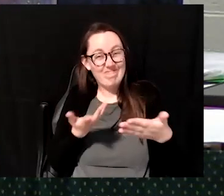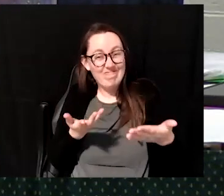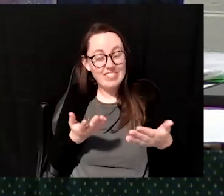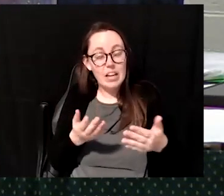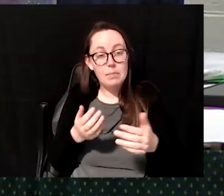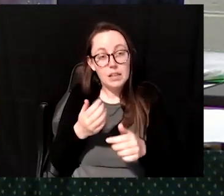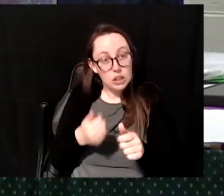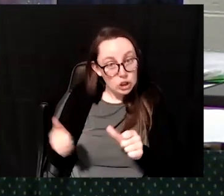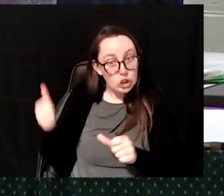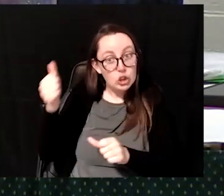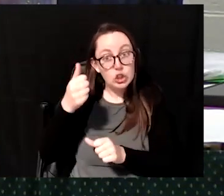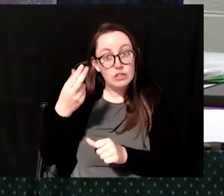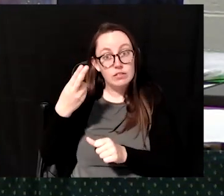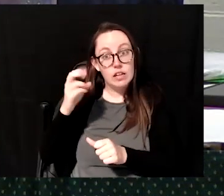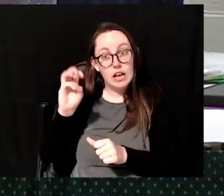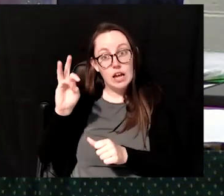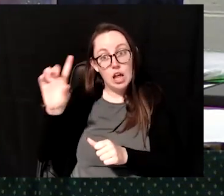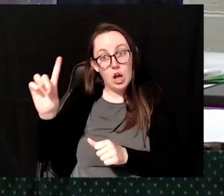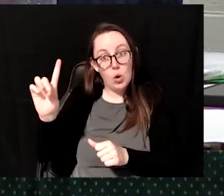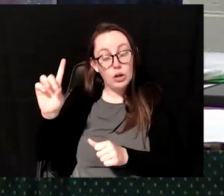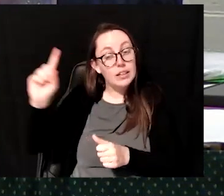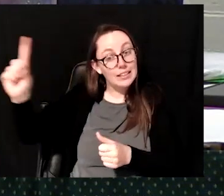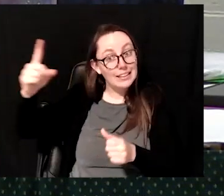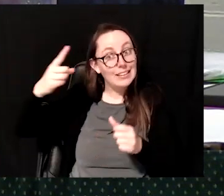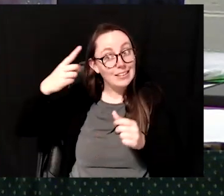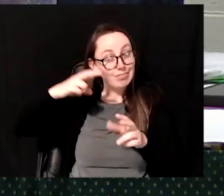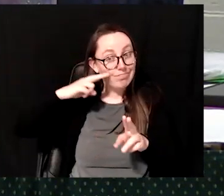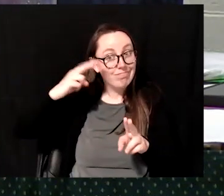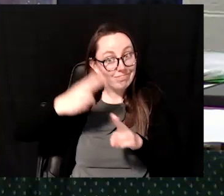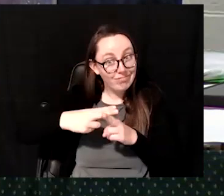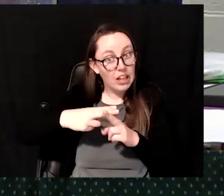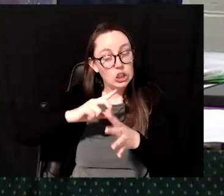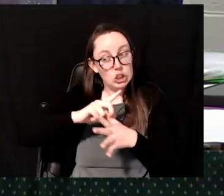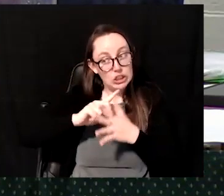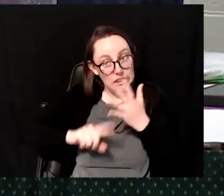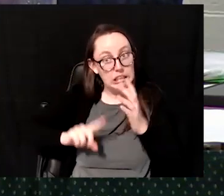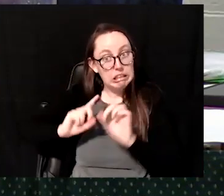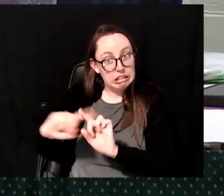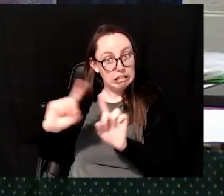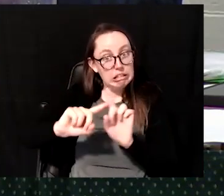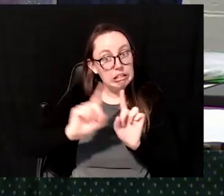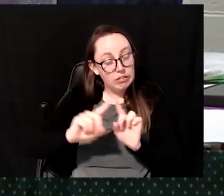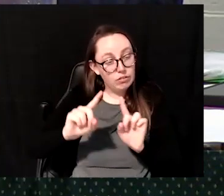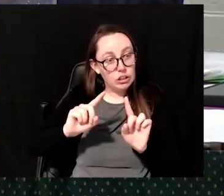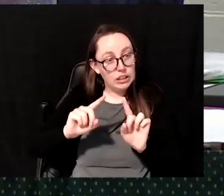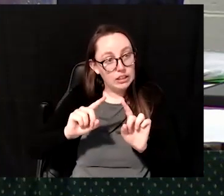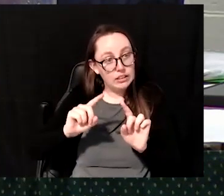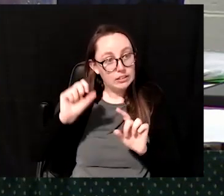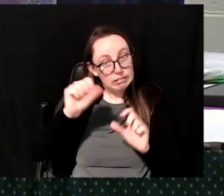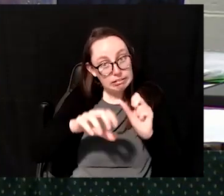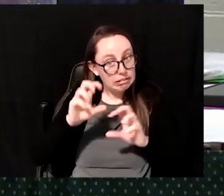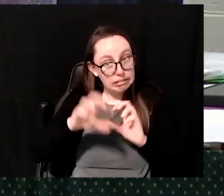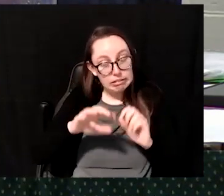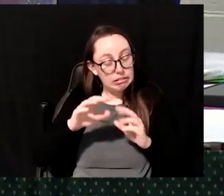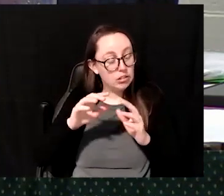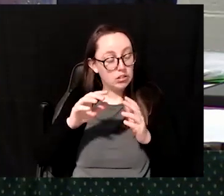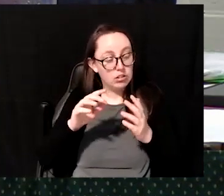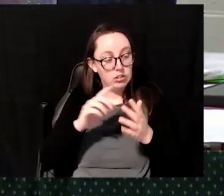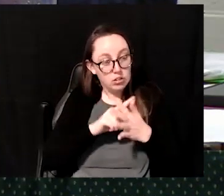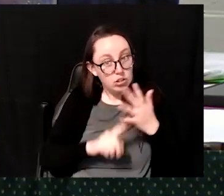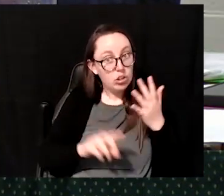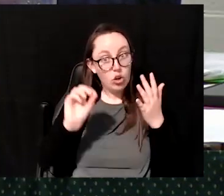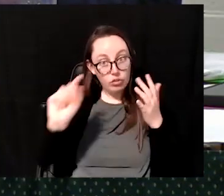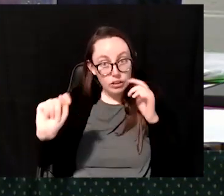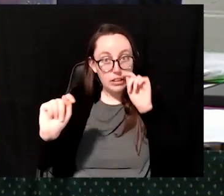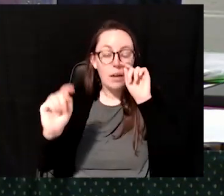overtime line is made up hiring three additional staff will help reduce the need for overtime reducing the need for